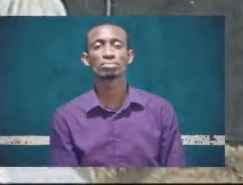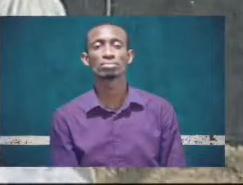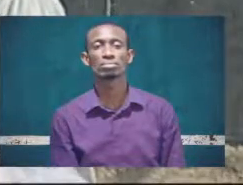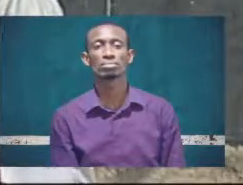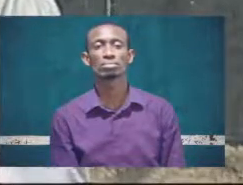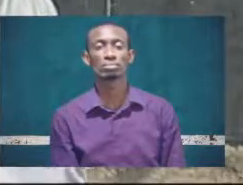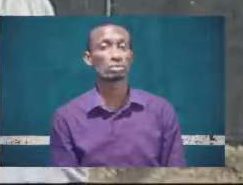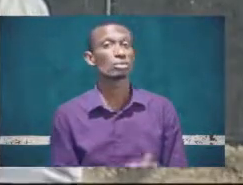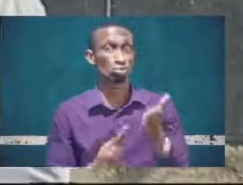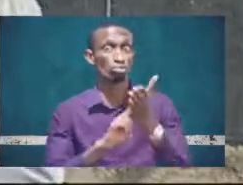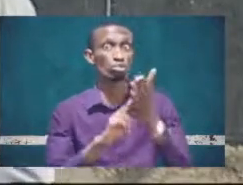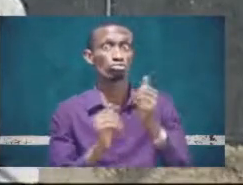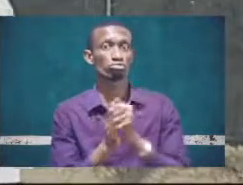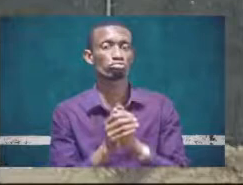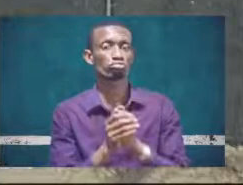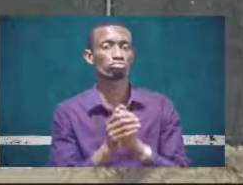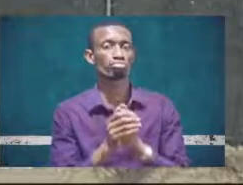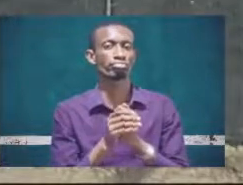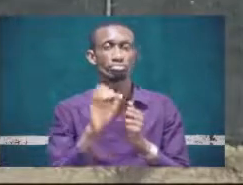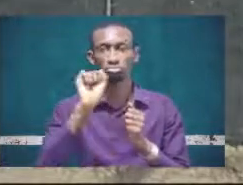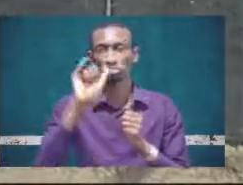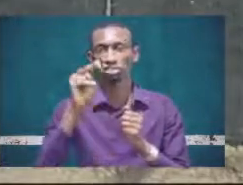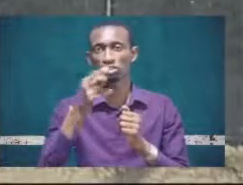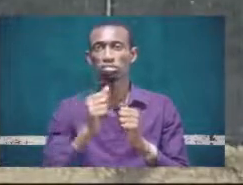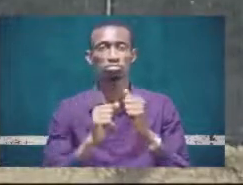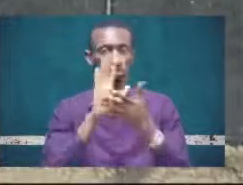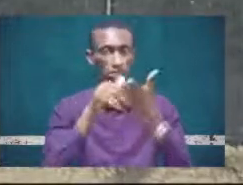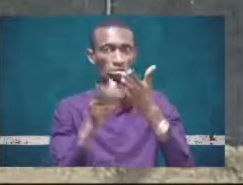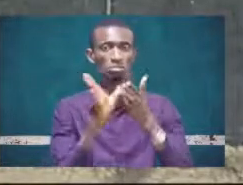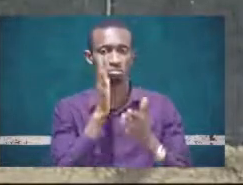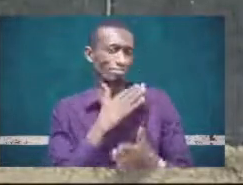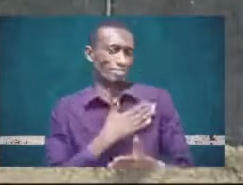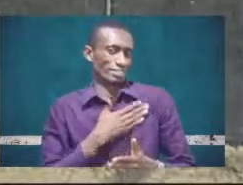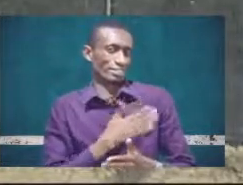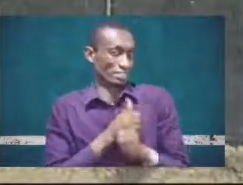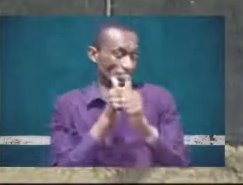the sign diagram. Please follow.